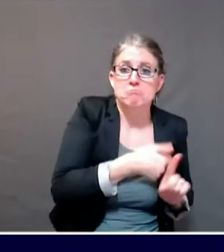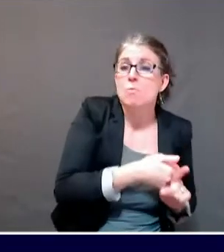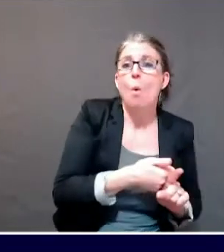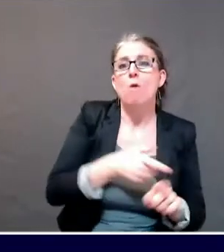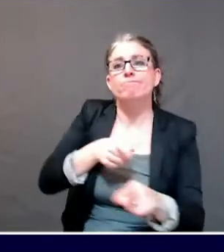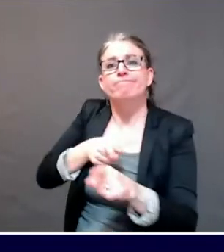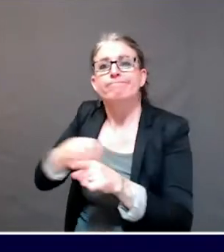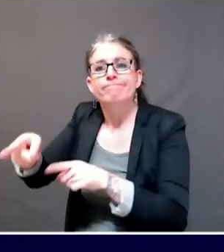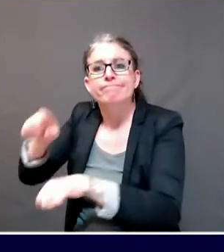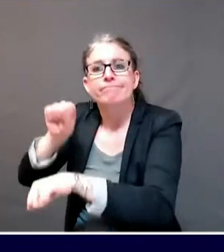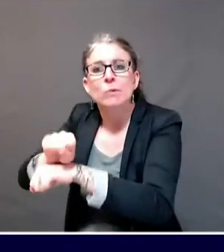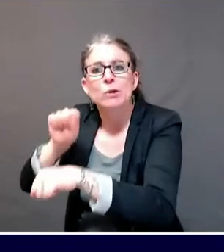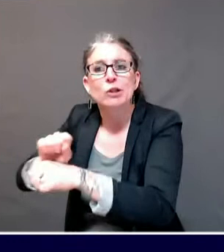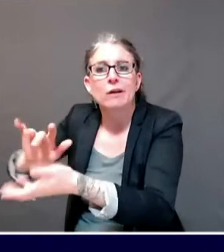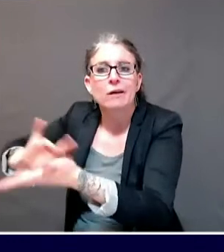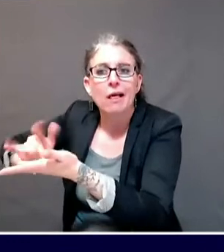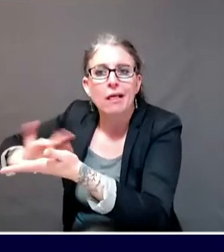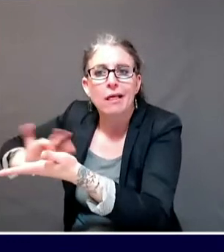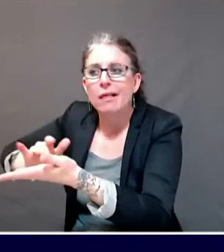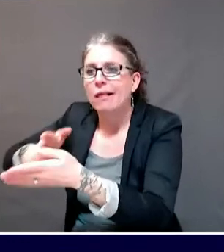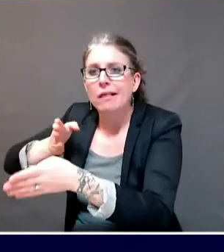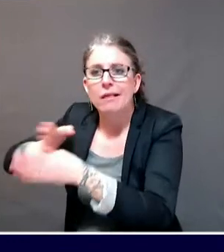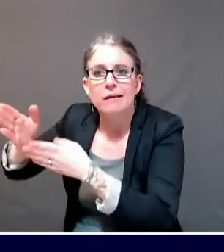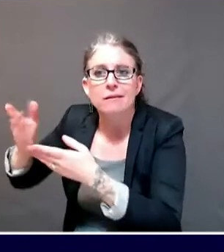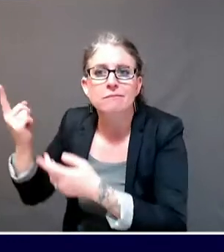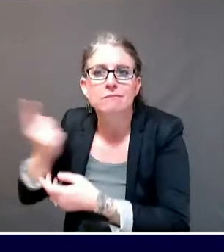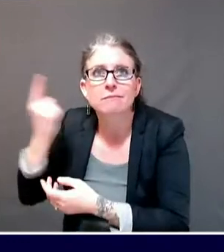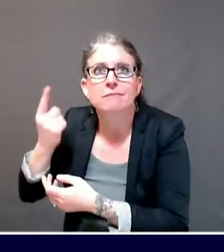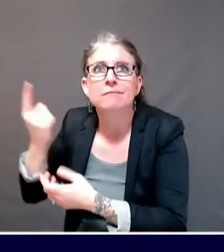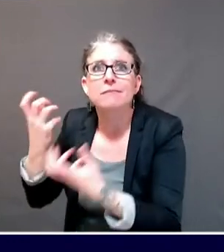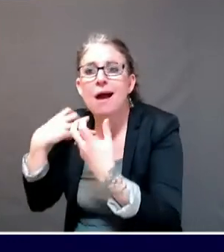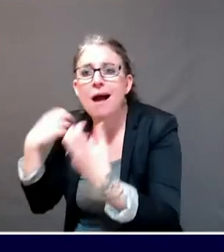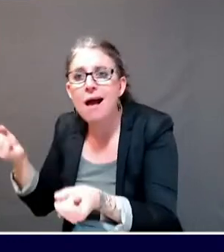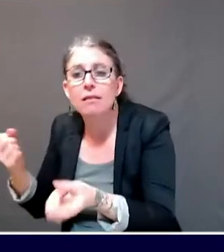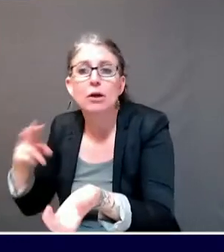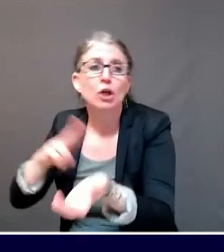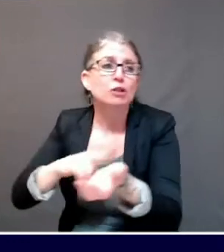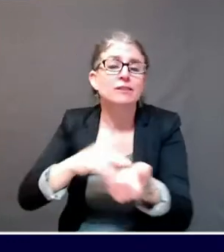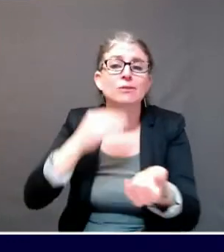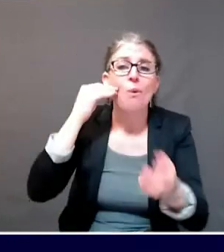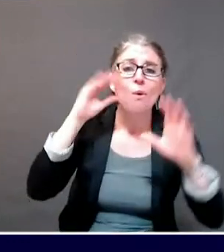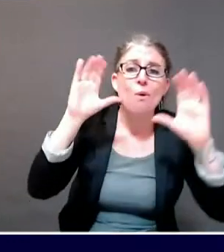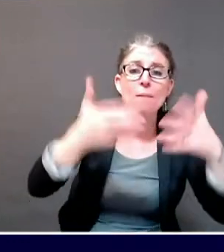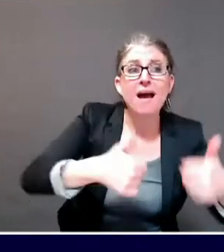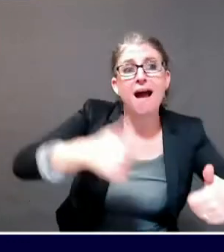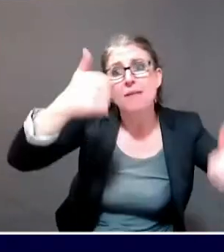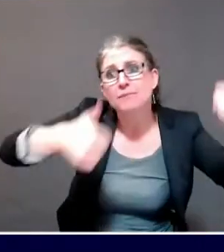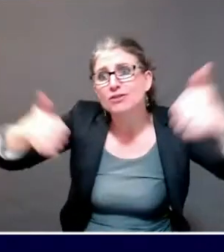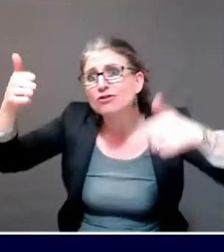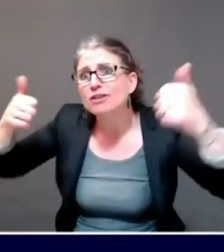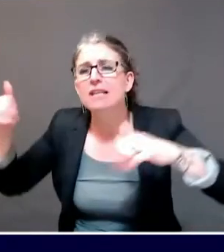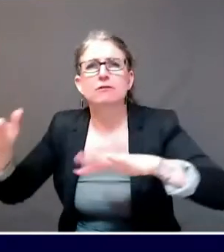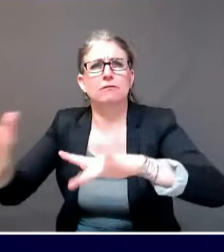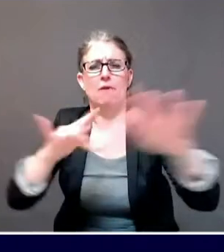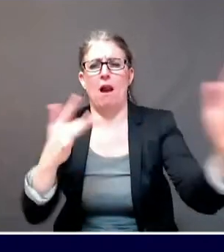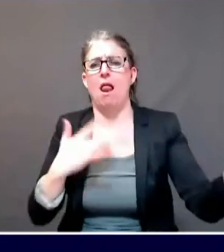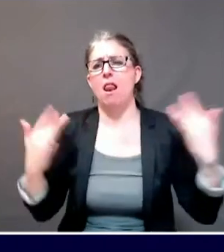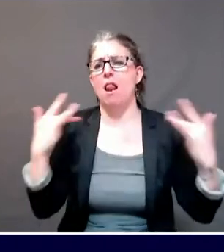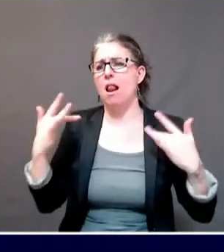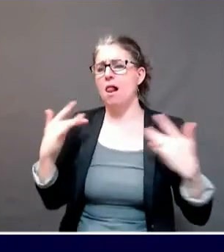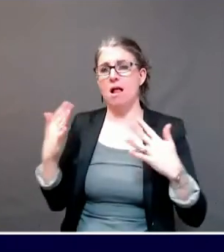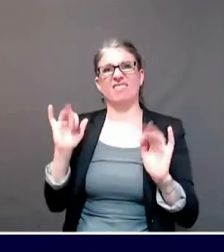questions on the best way to approach a COVID-19 situation. That was augmented by our colleagues